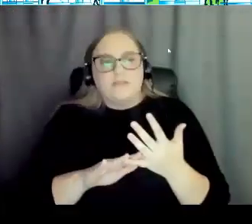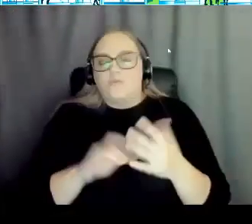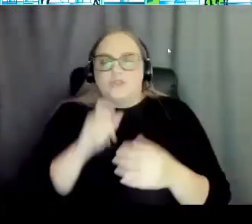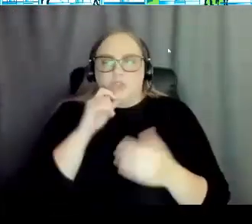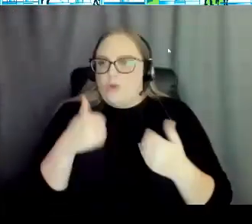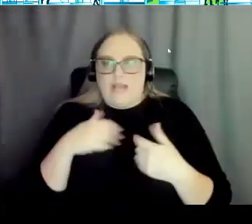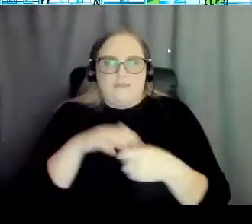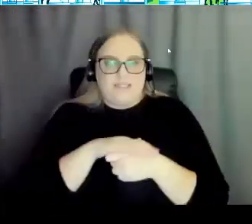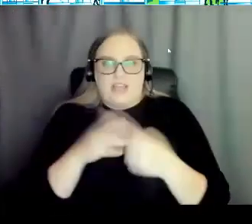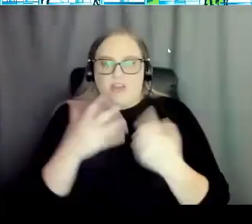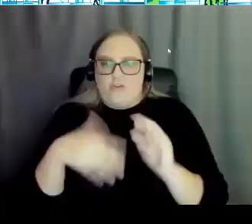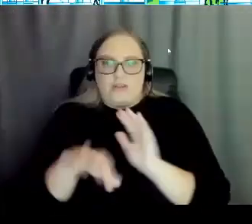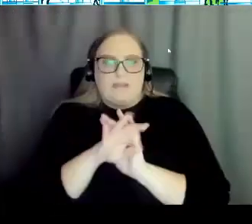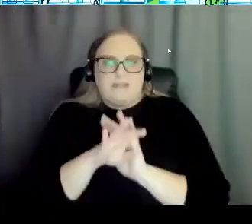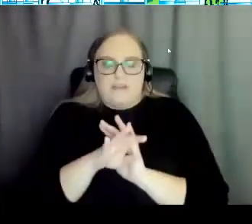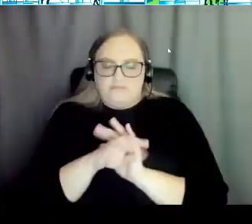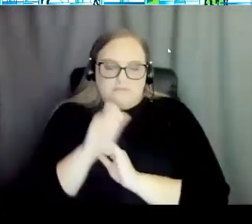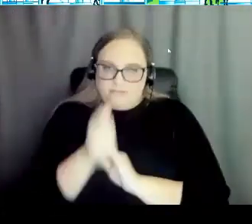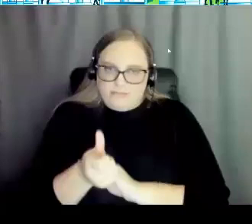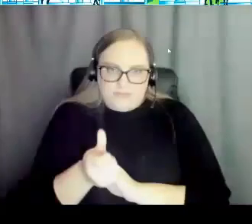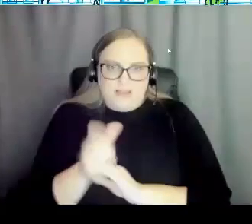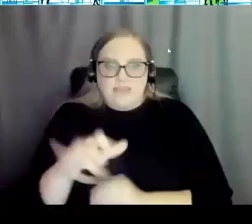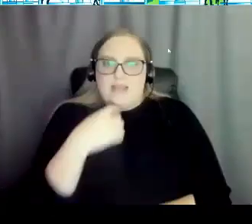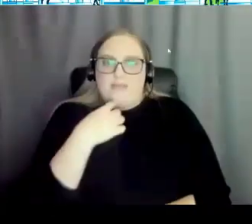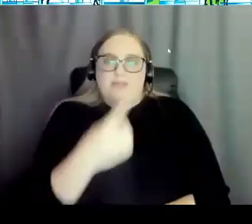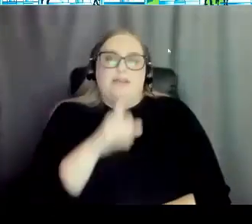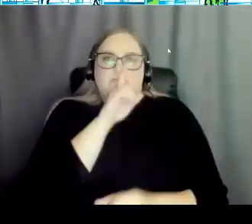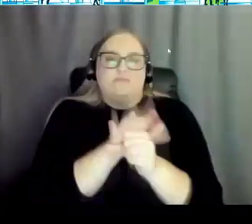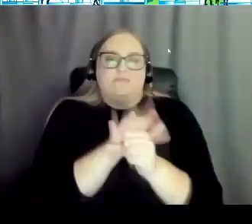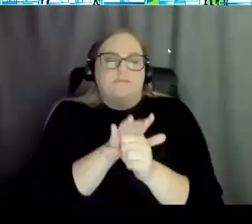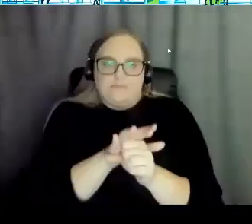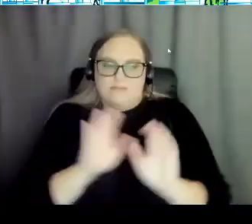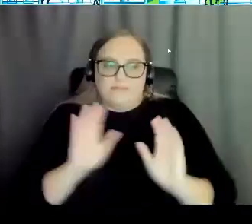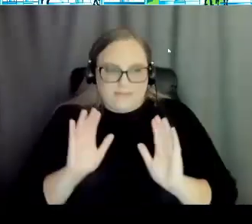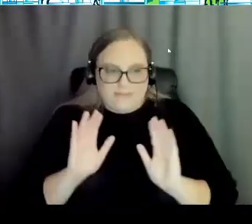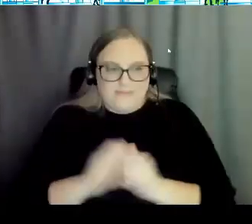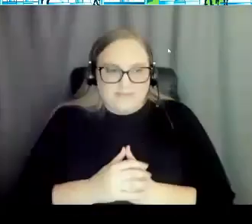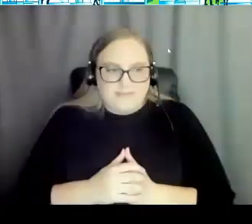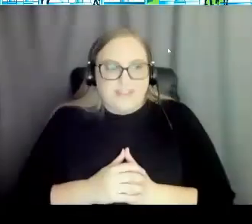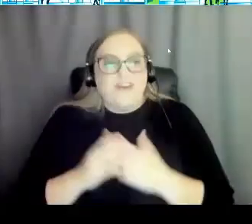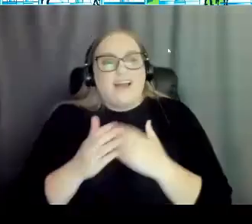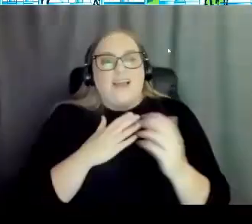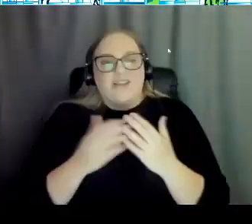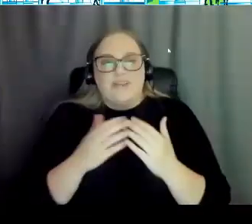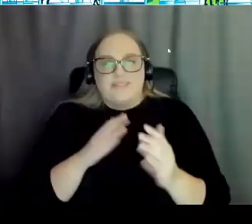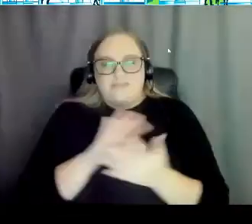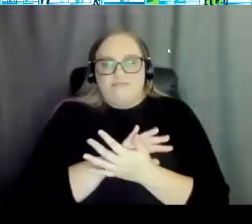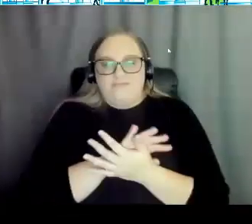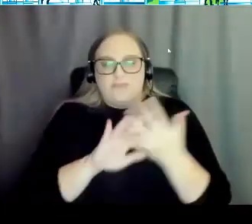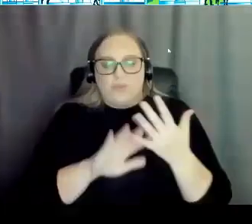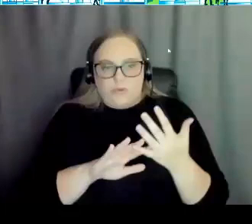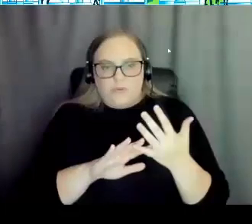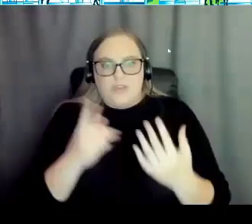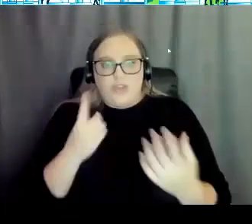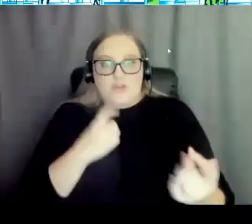out. So that I can say with certainty. So anyway, those are the questions